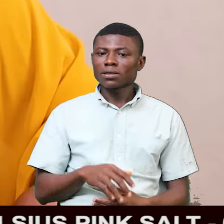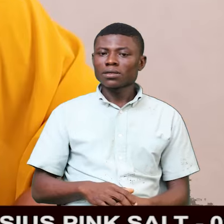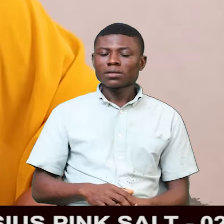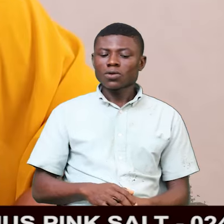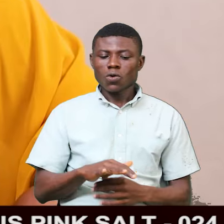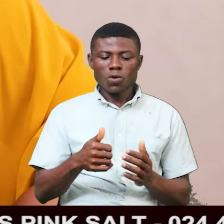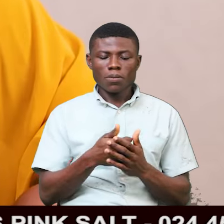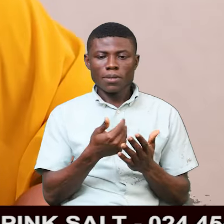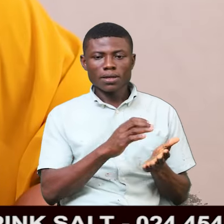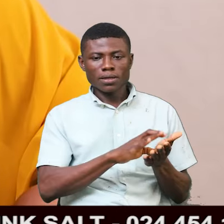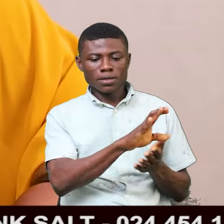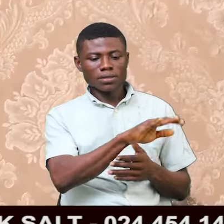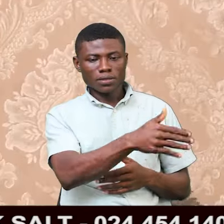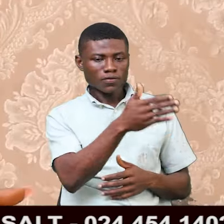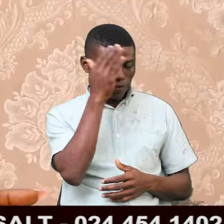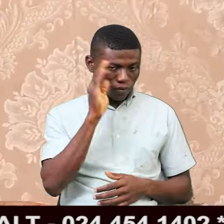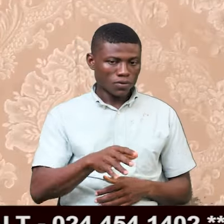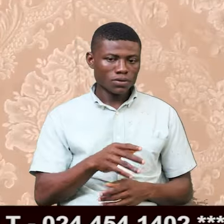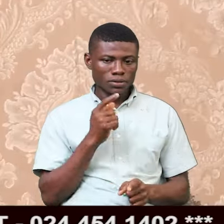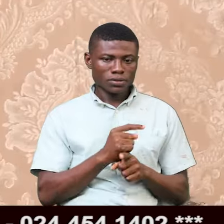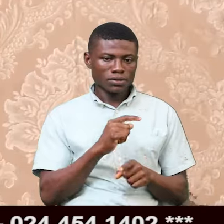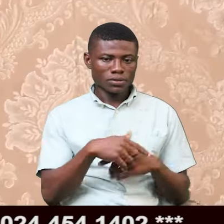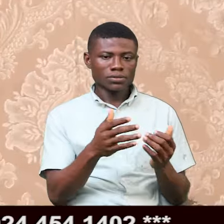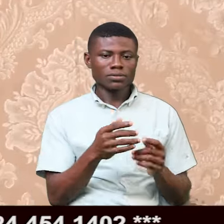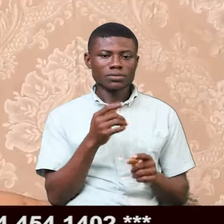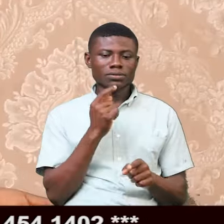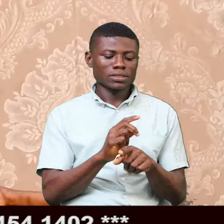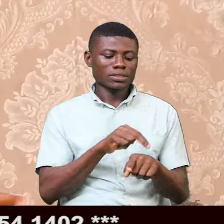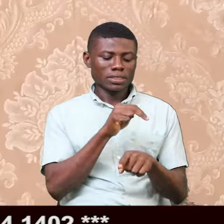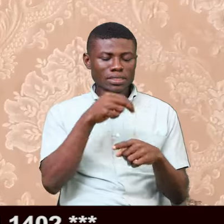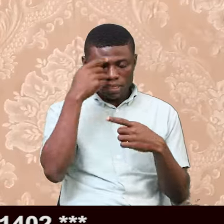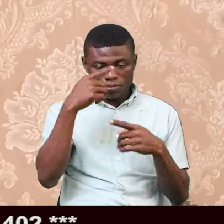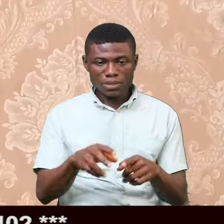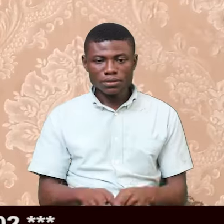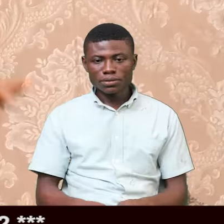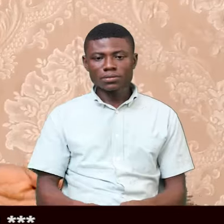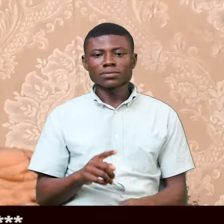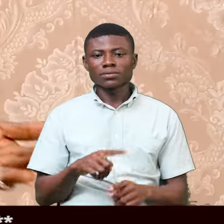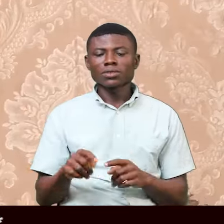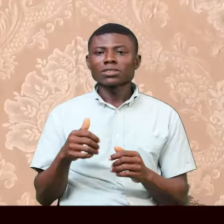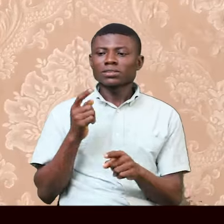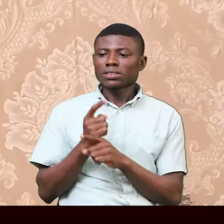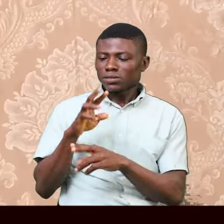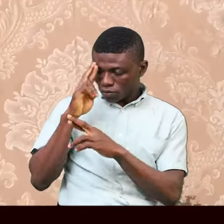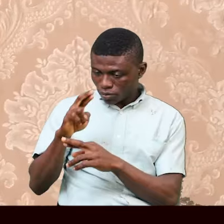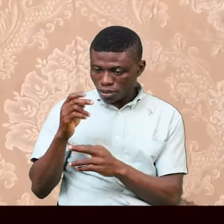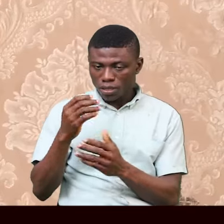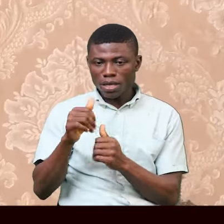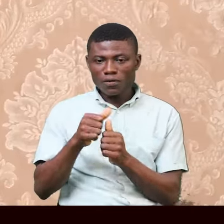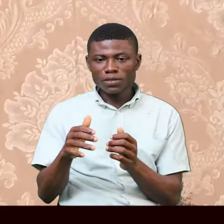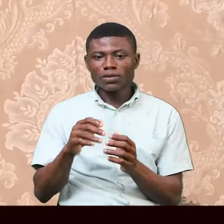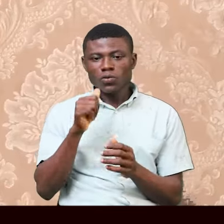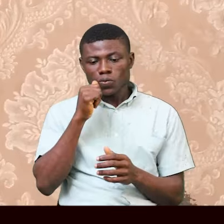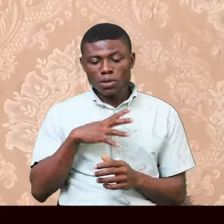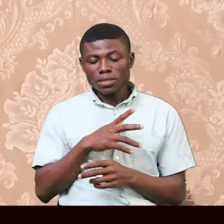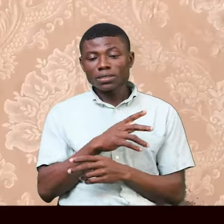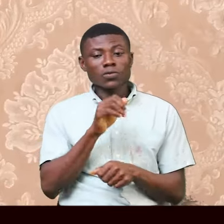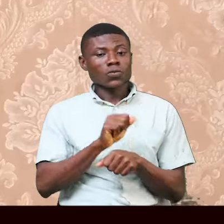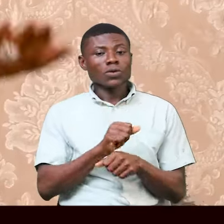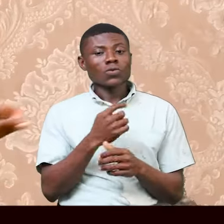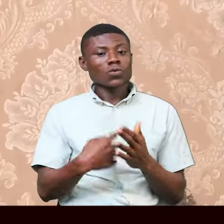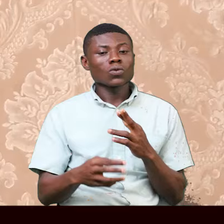ti debi o de be ma no it comes naturally so a year hand go hand come a woman's place is to